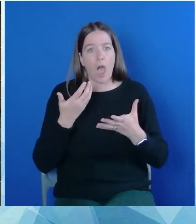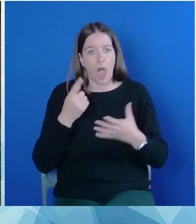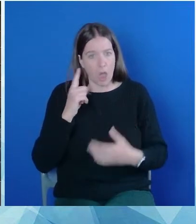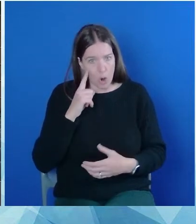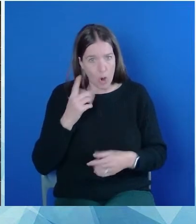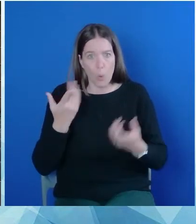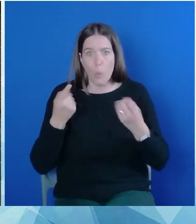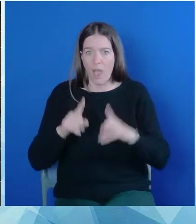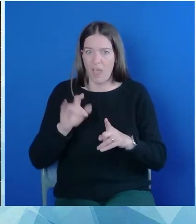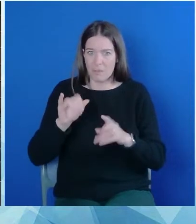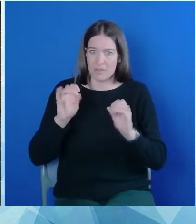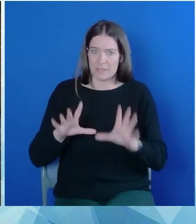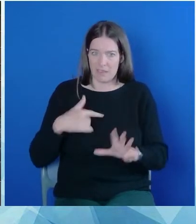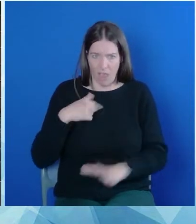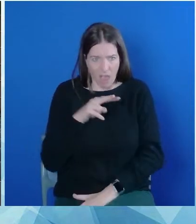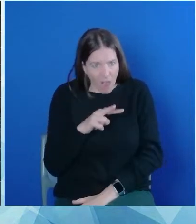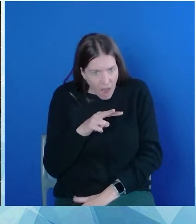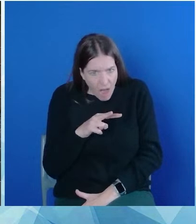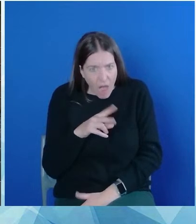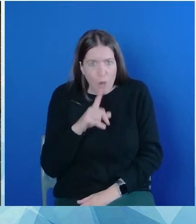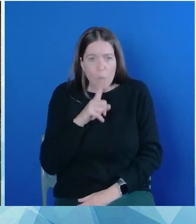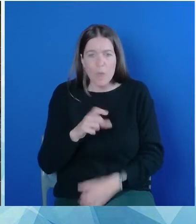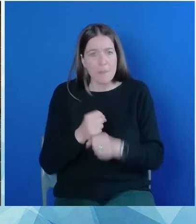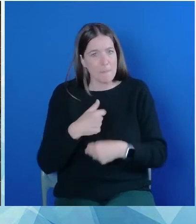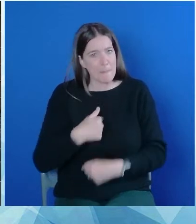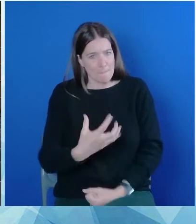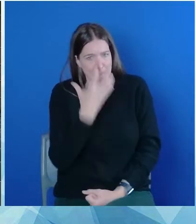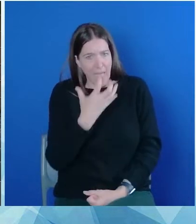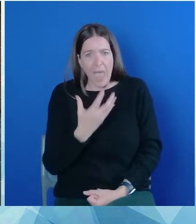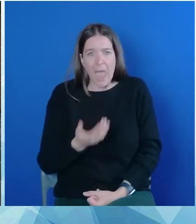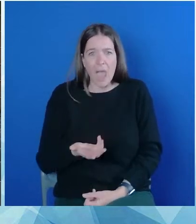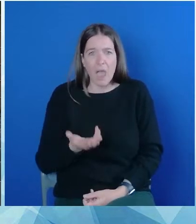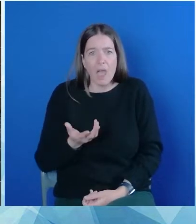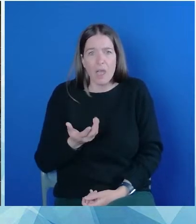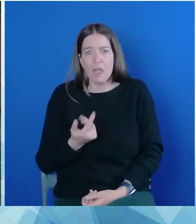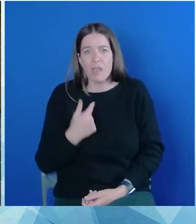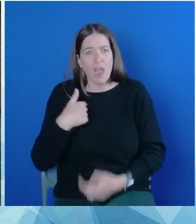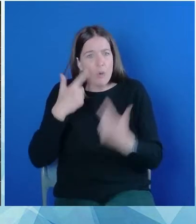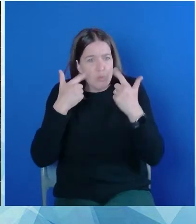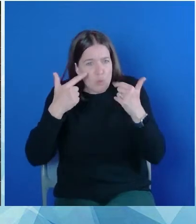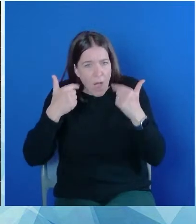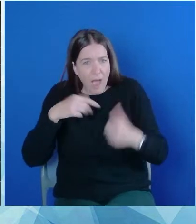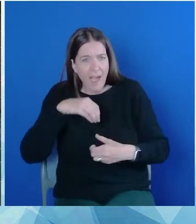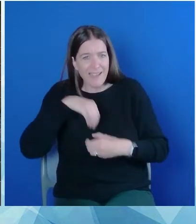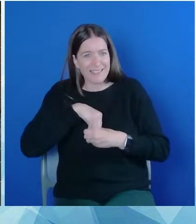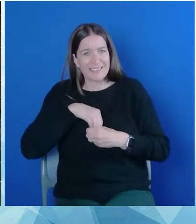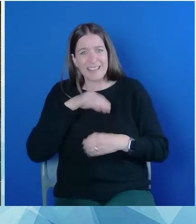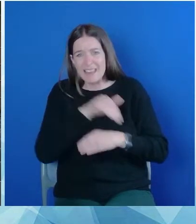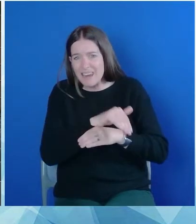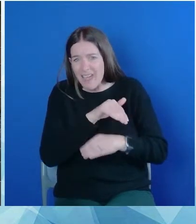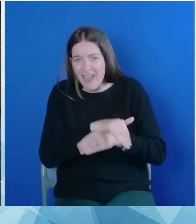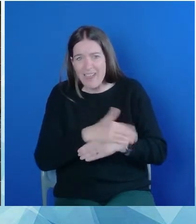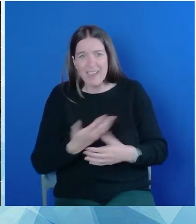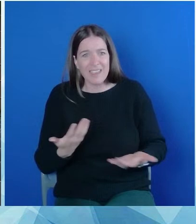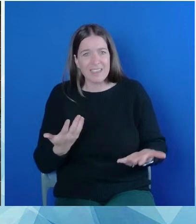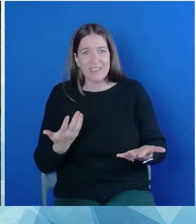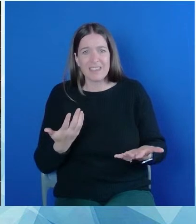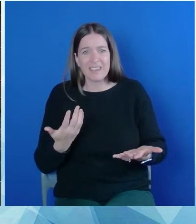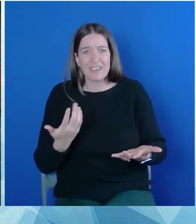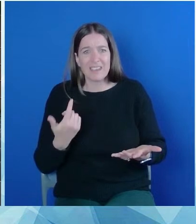heard what happened with that teacher, and it really made me very mad. It made me cry. I was crying that